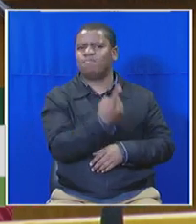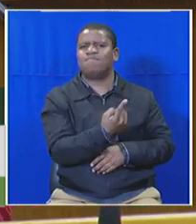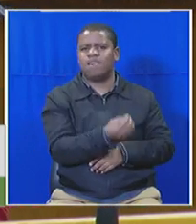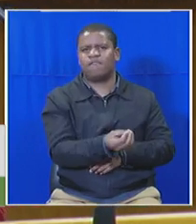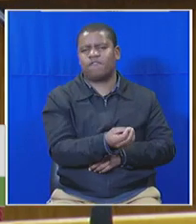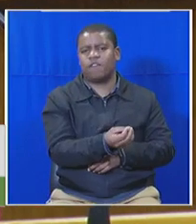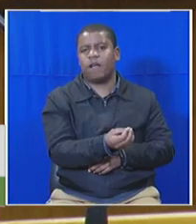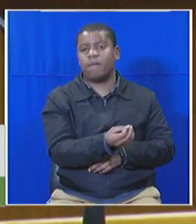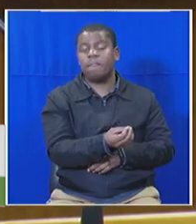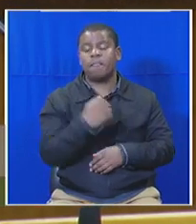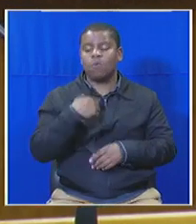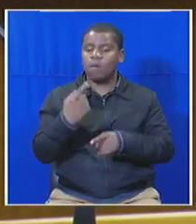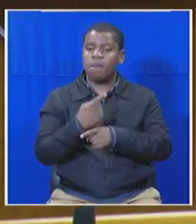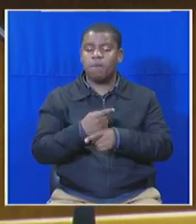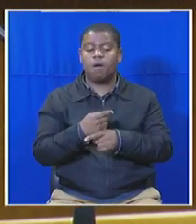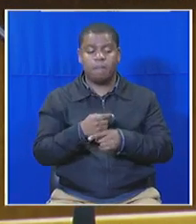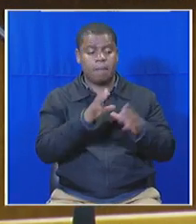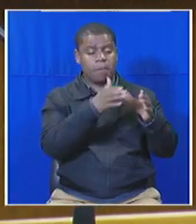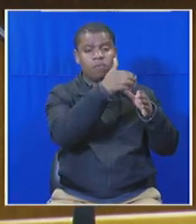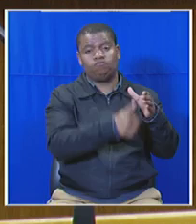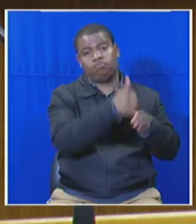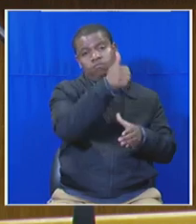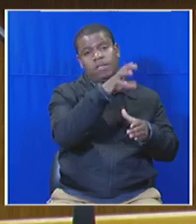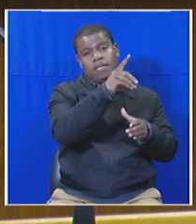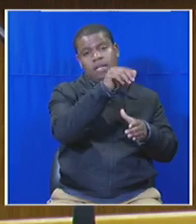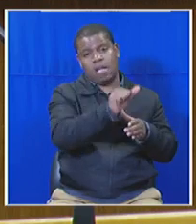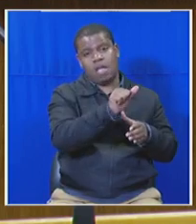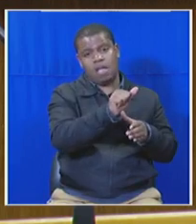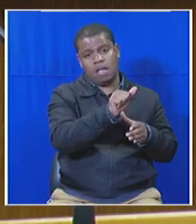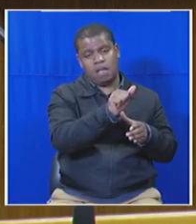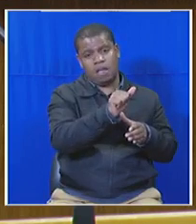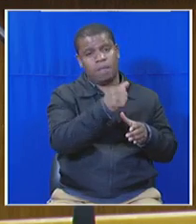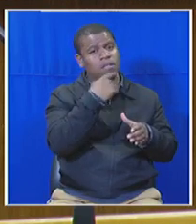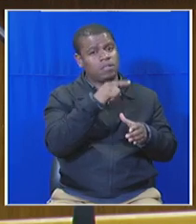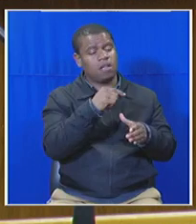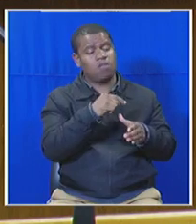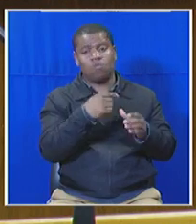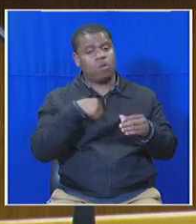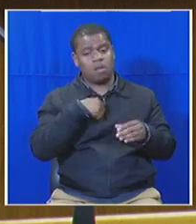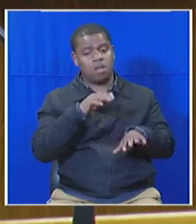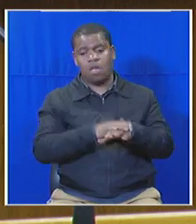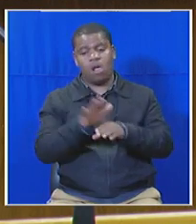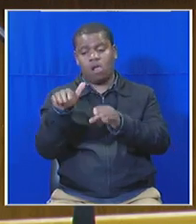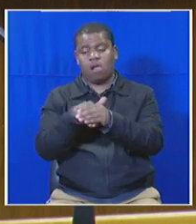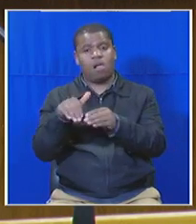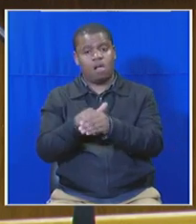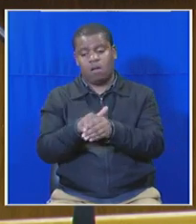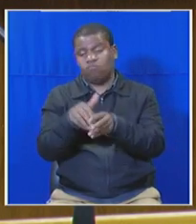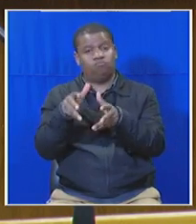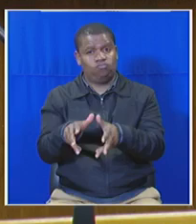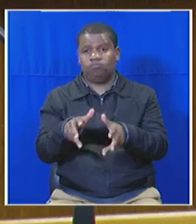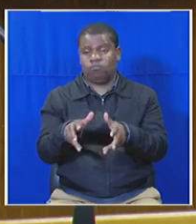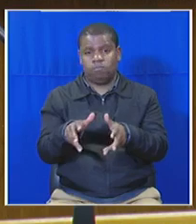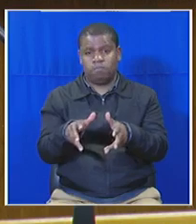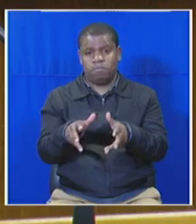ye-DA, isixelela ukuba singathabathi inxaxheba kule ntetho yovelwano yanamhlanje. I-Chief Whip ye-DA kunye namanye amalungu